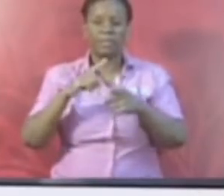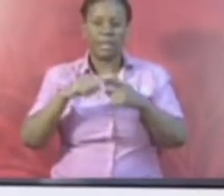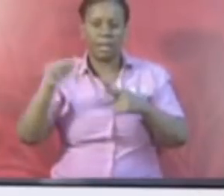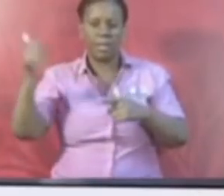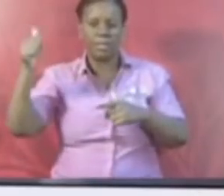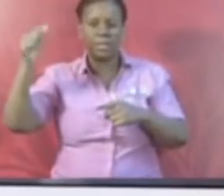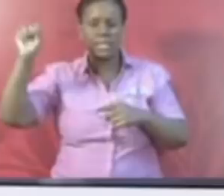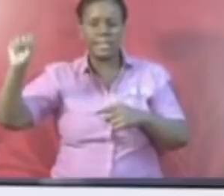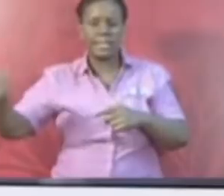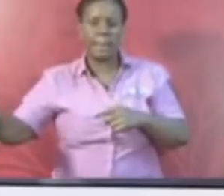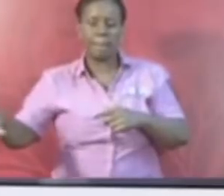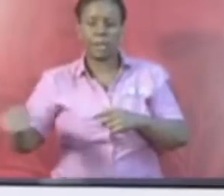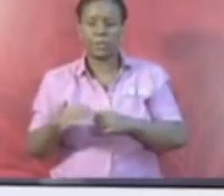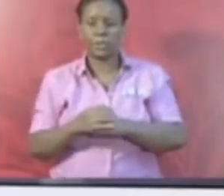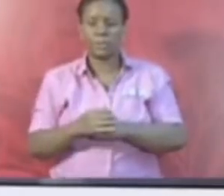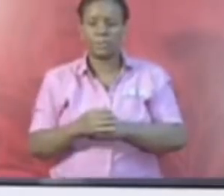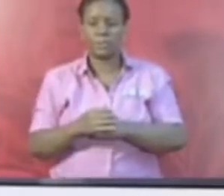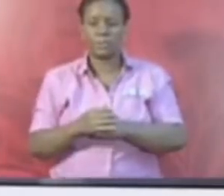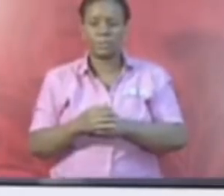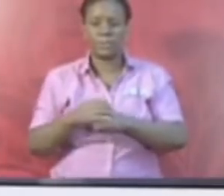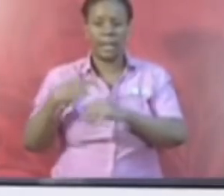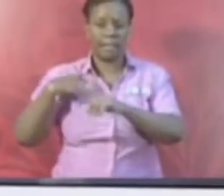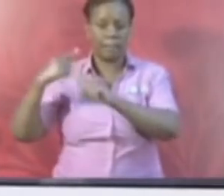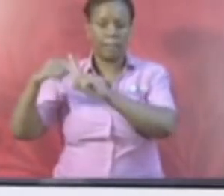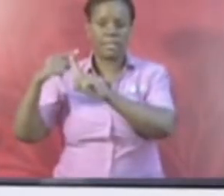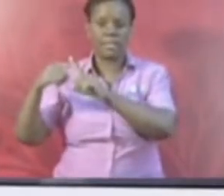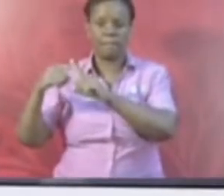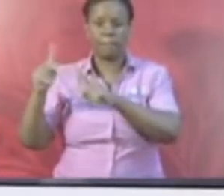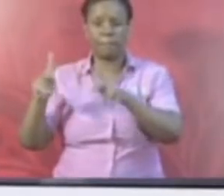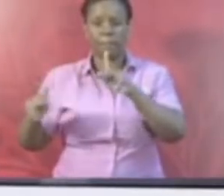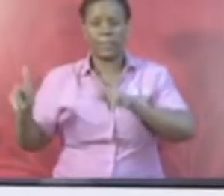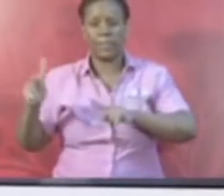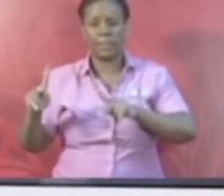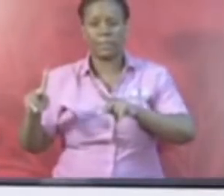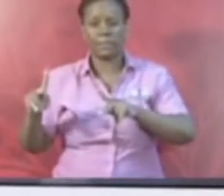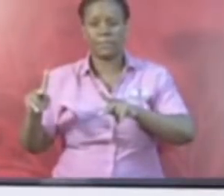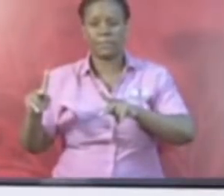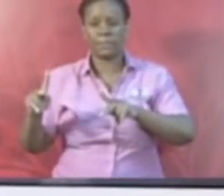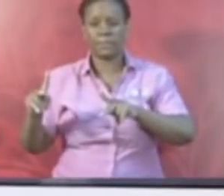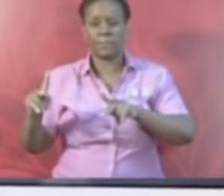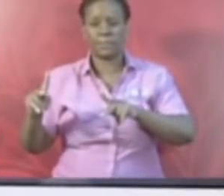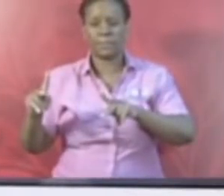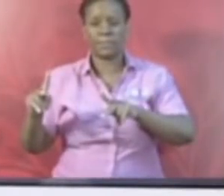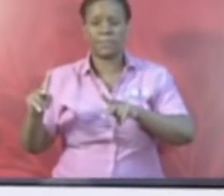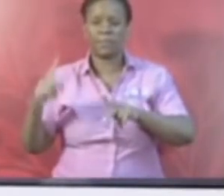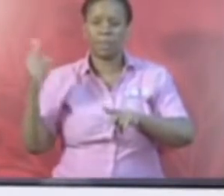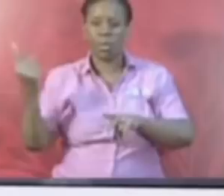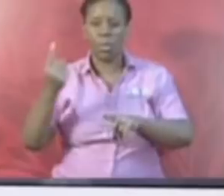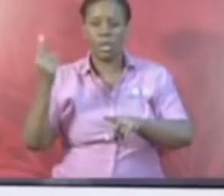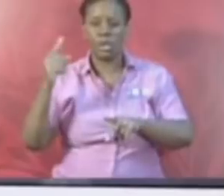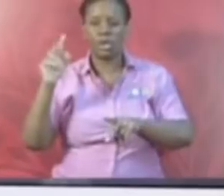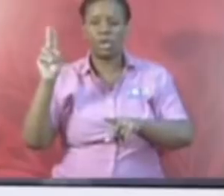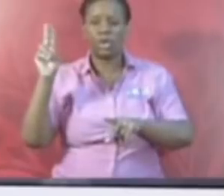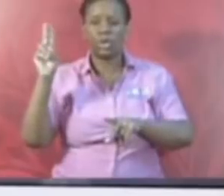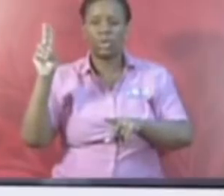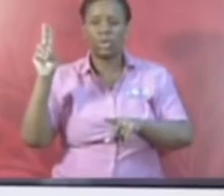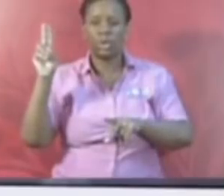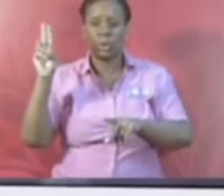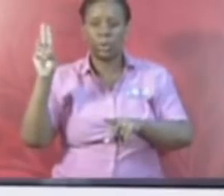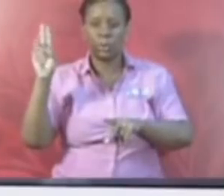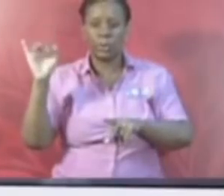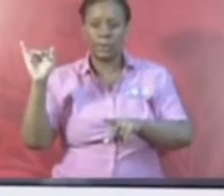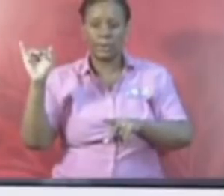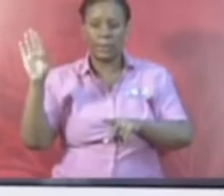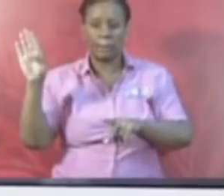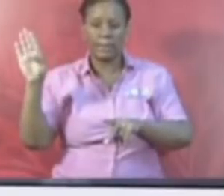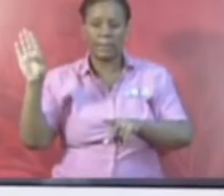houses positive persons that are recovering, we have only persons at the UE Debe campus, 44, and at the UE Freedom